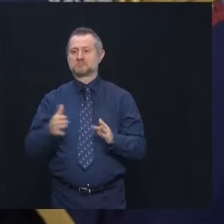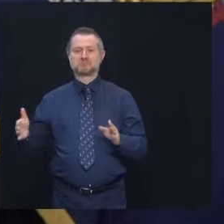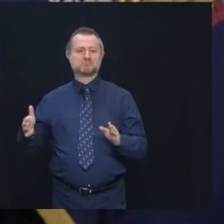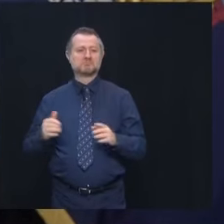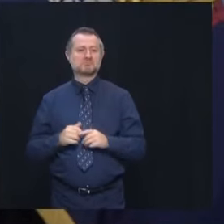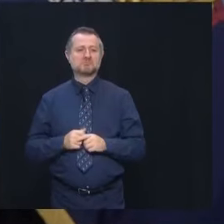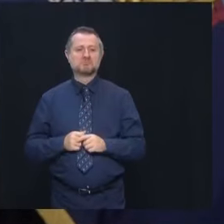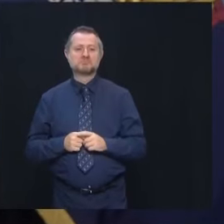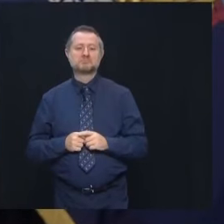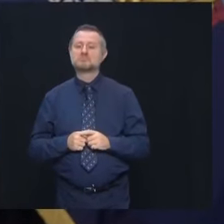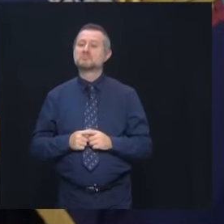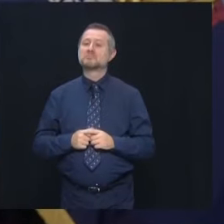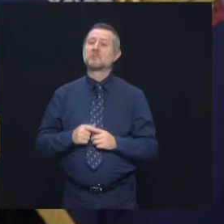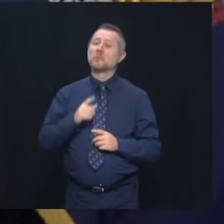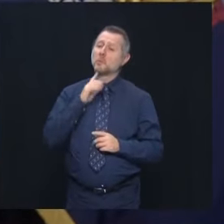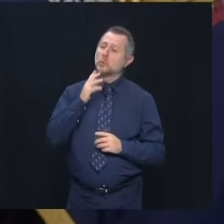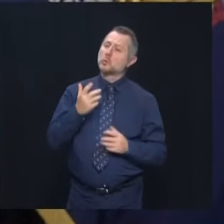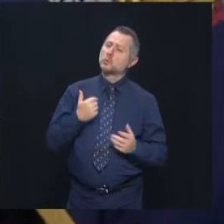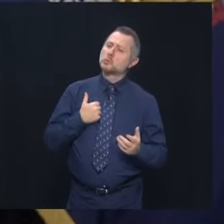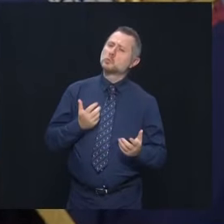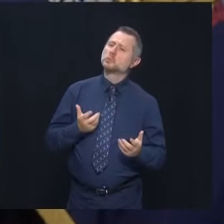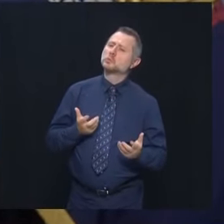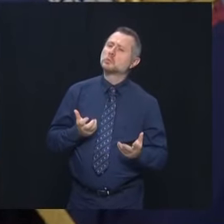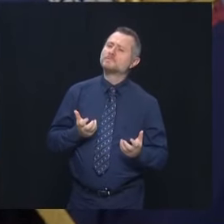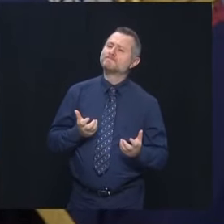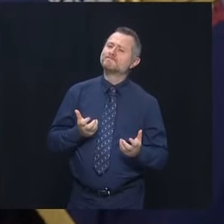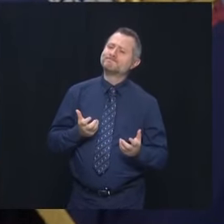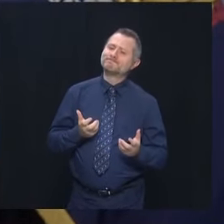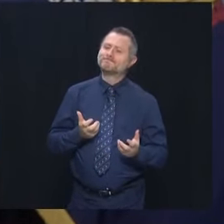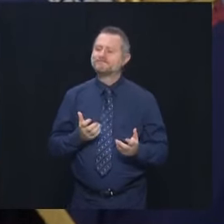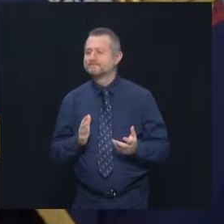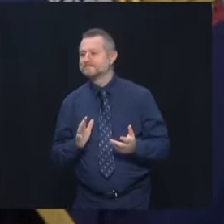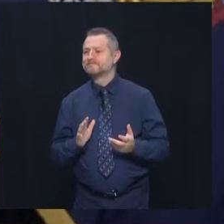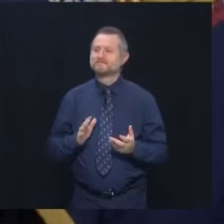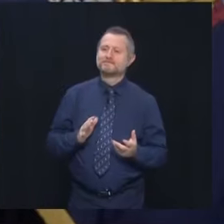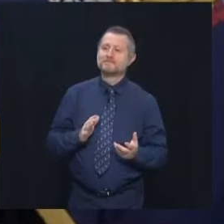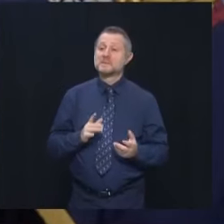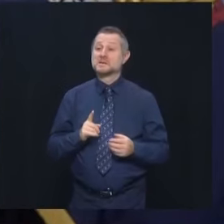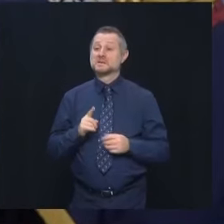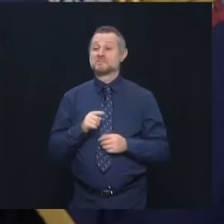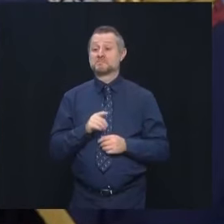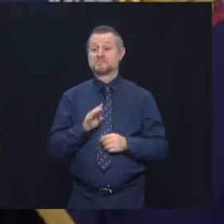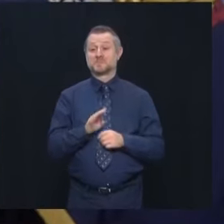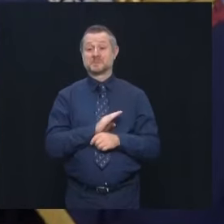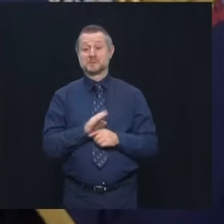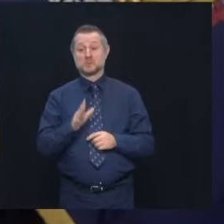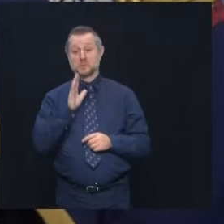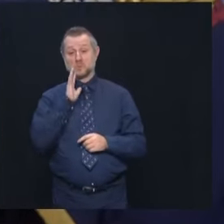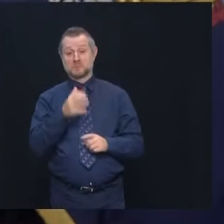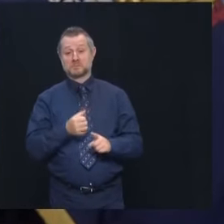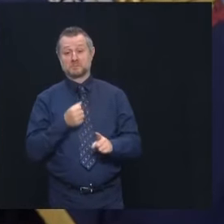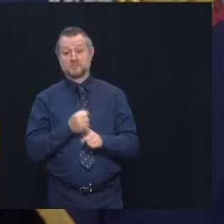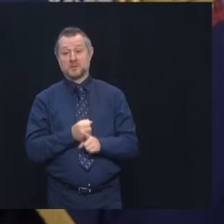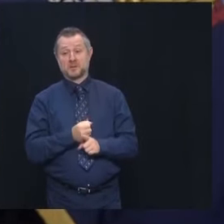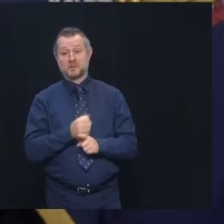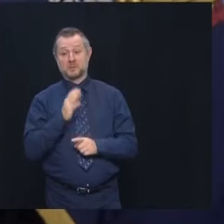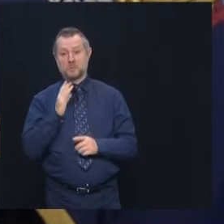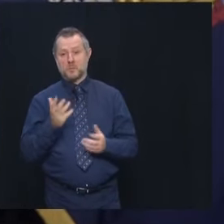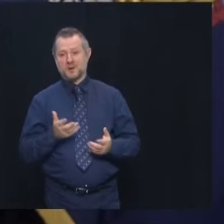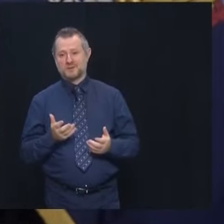And we want to... The businesses will be really affected by the lines you